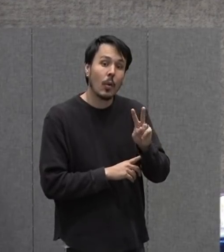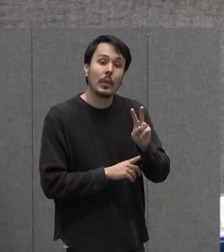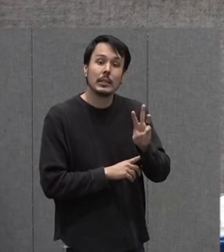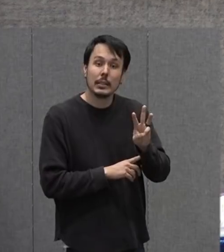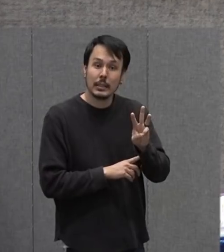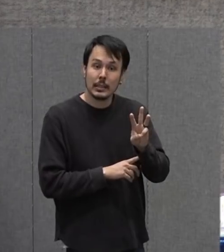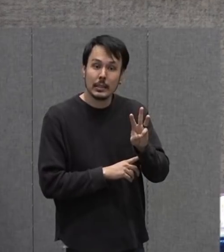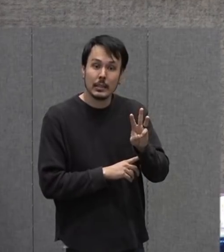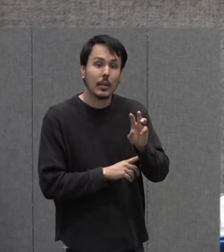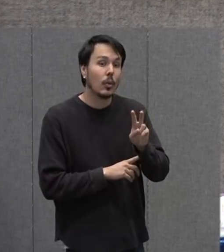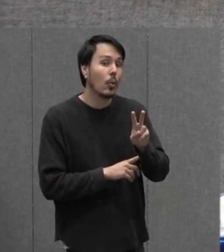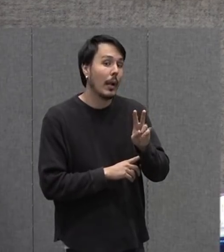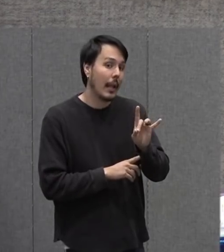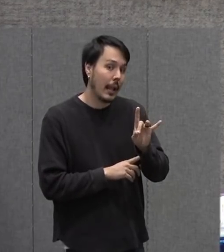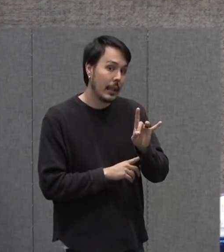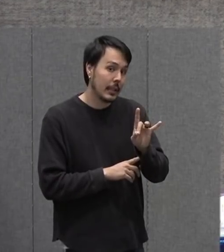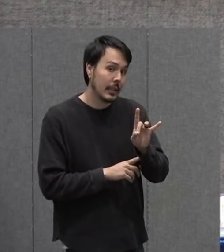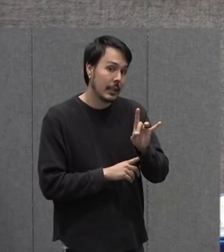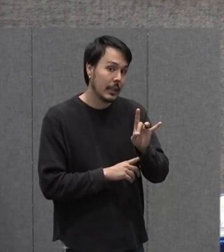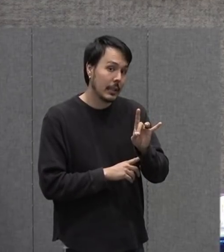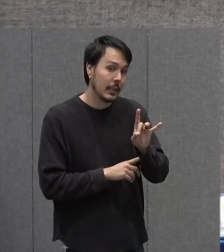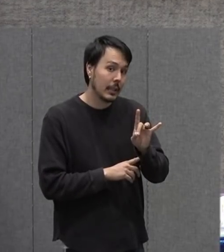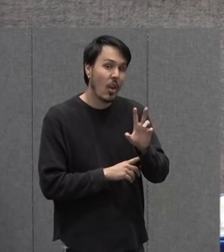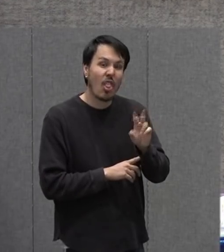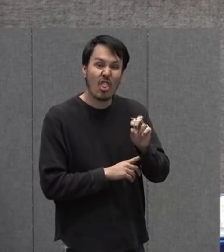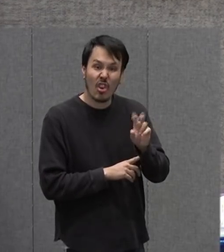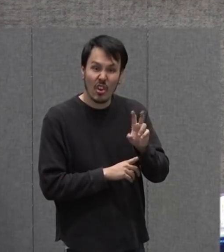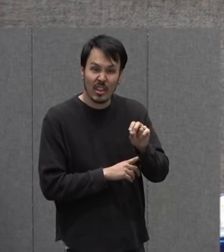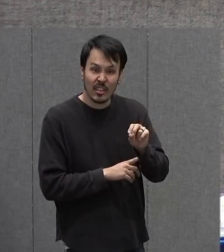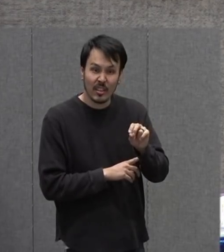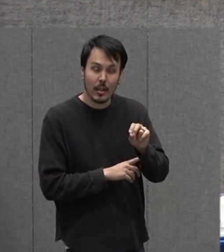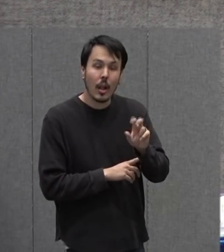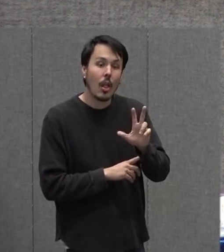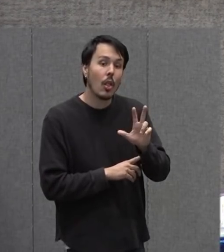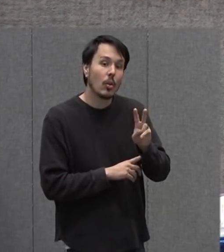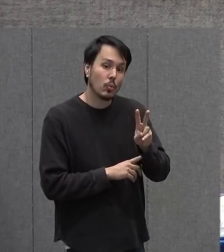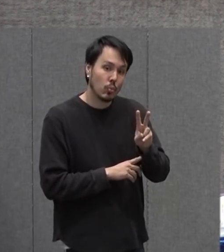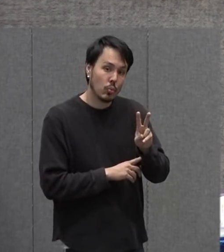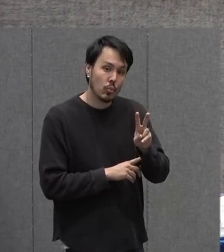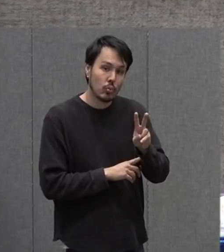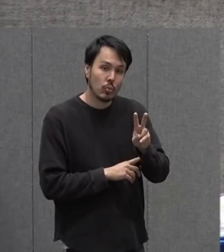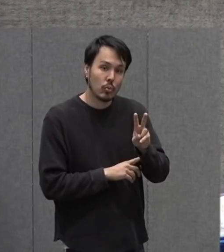26, 28, 30,